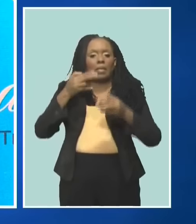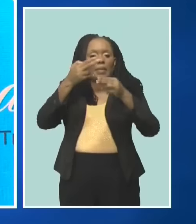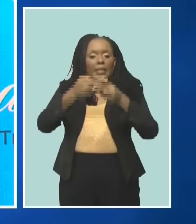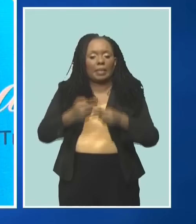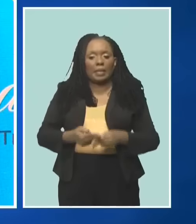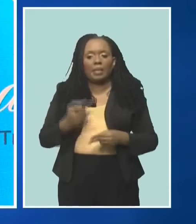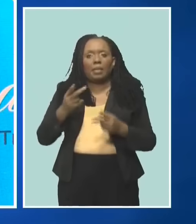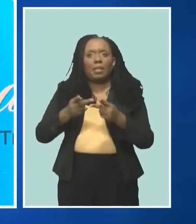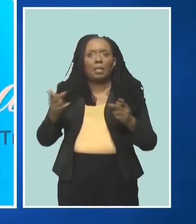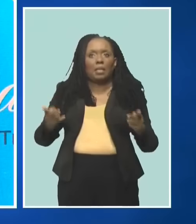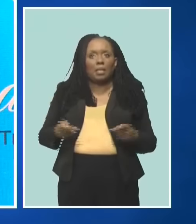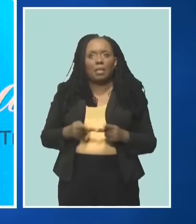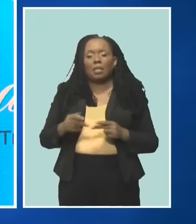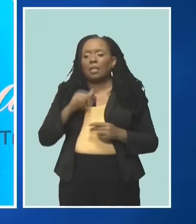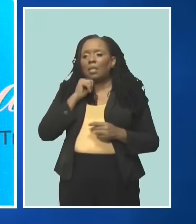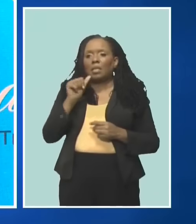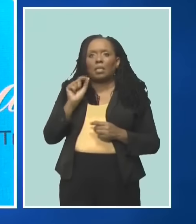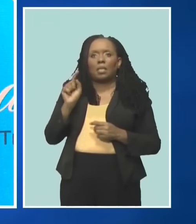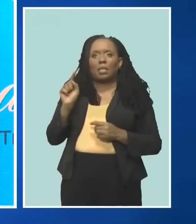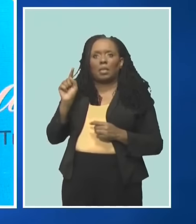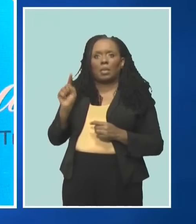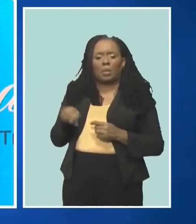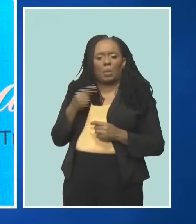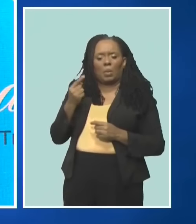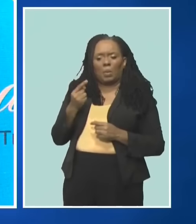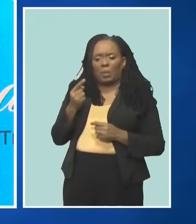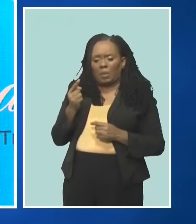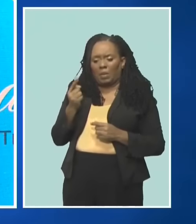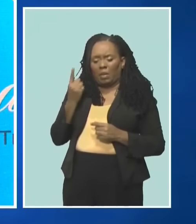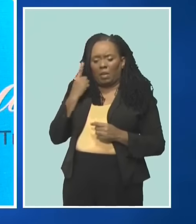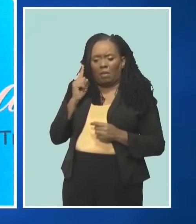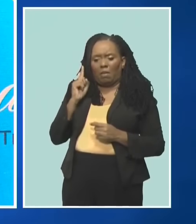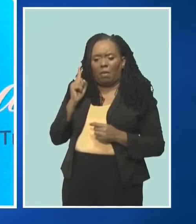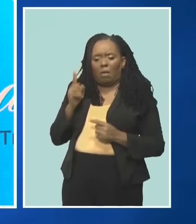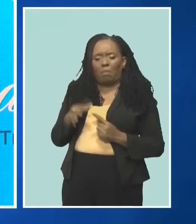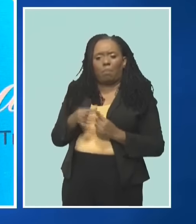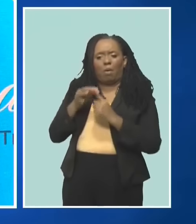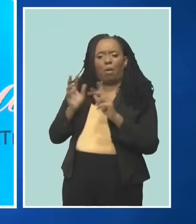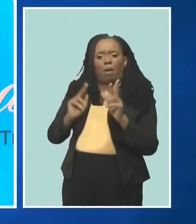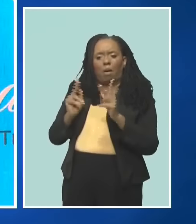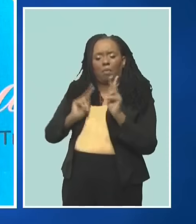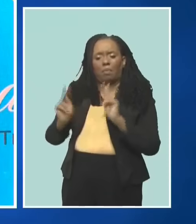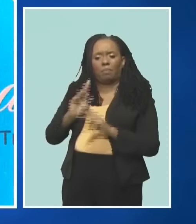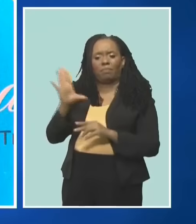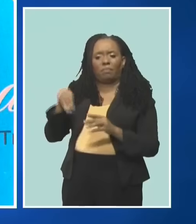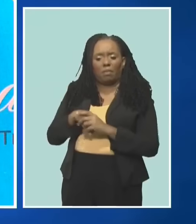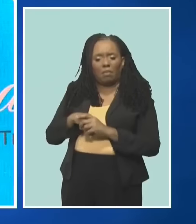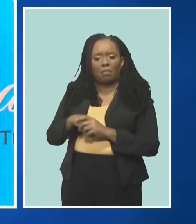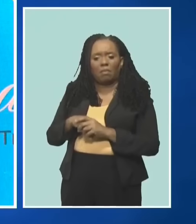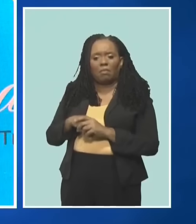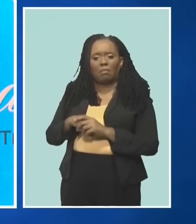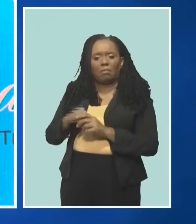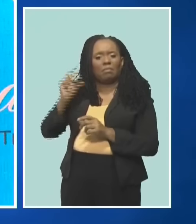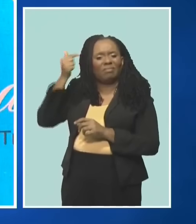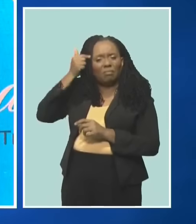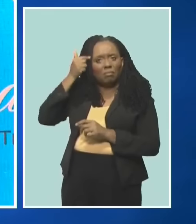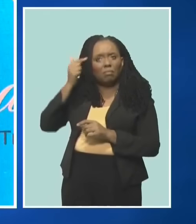who happen to occupy the corridors of political power. And we've therefore asked that the National Honours